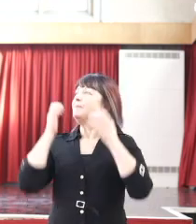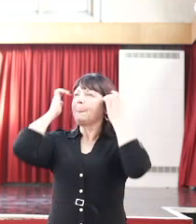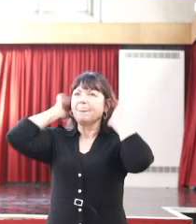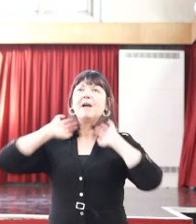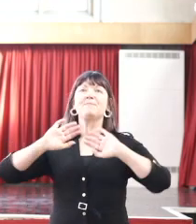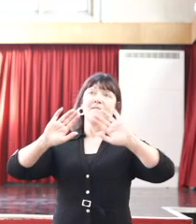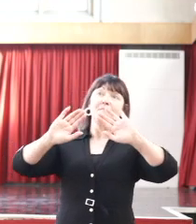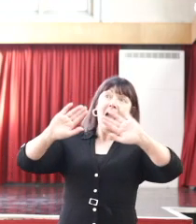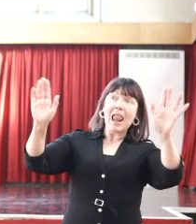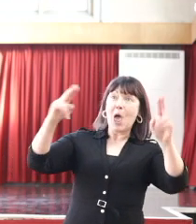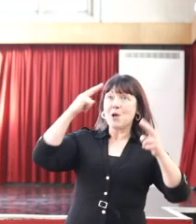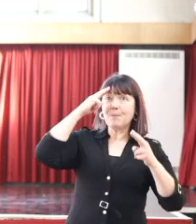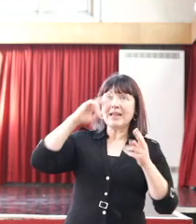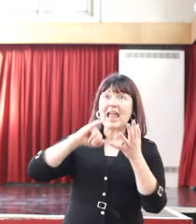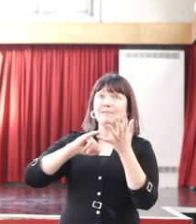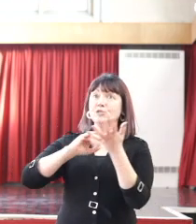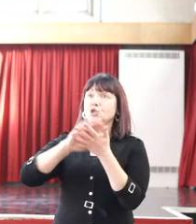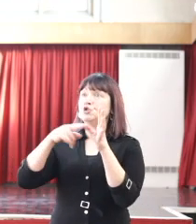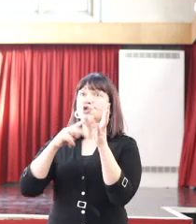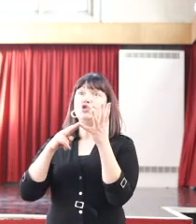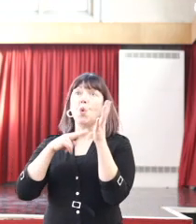thanks. Hello, my name is Shaun.